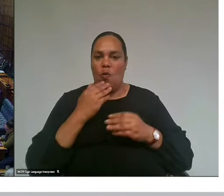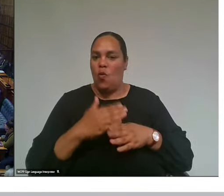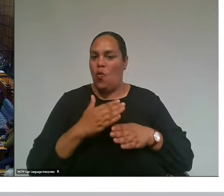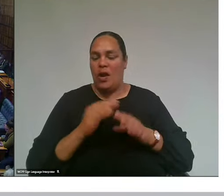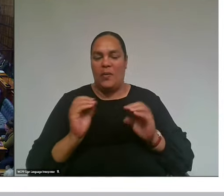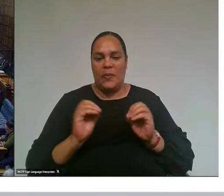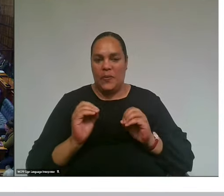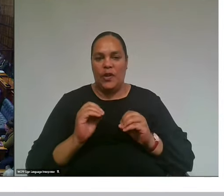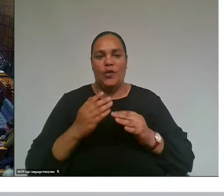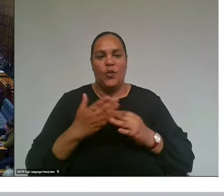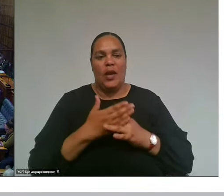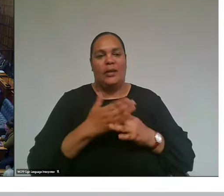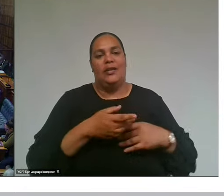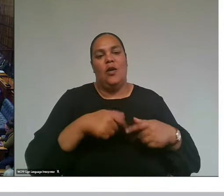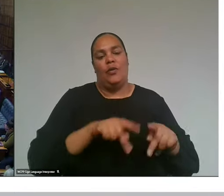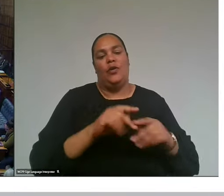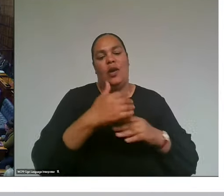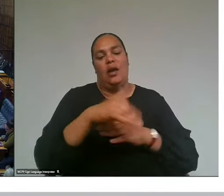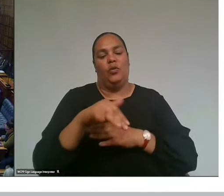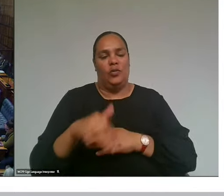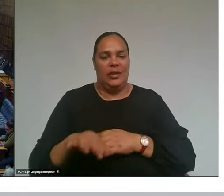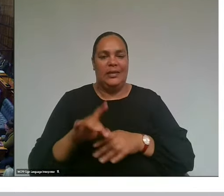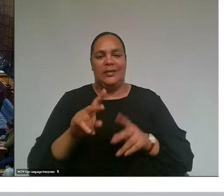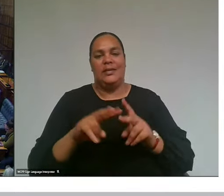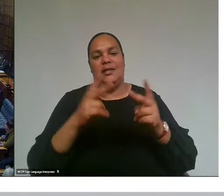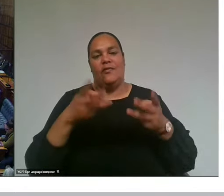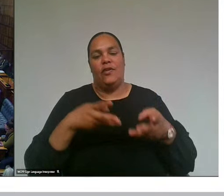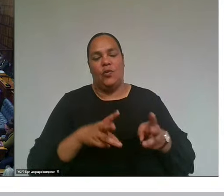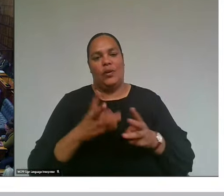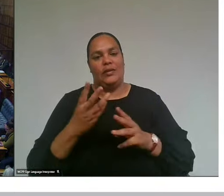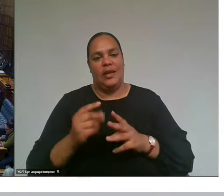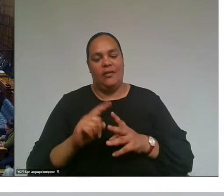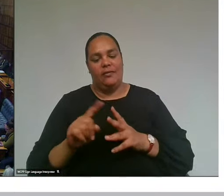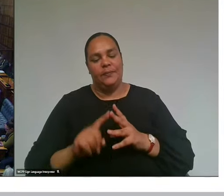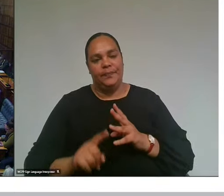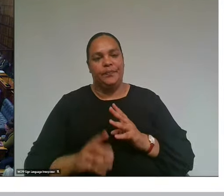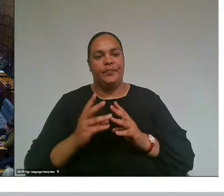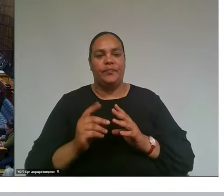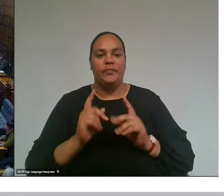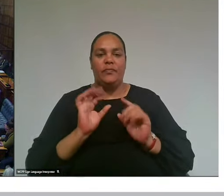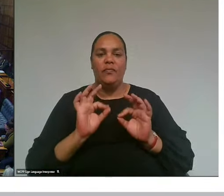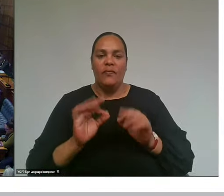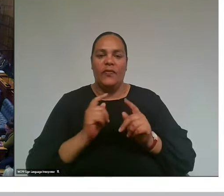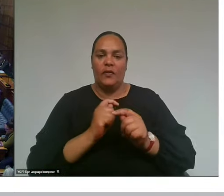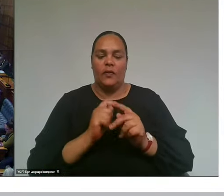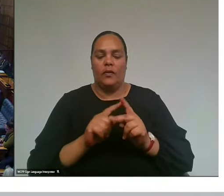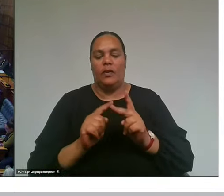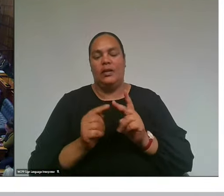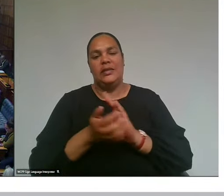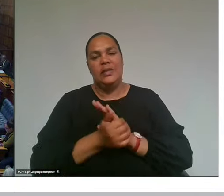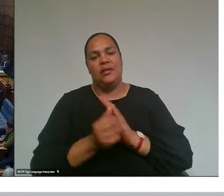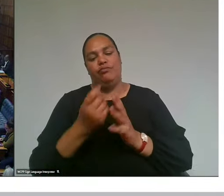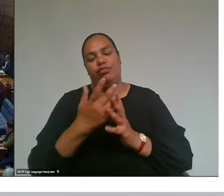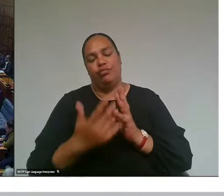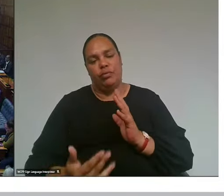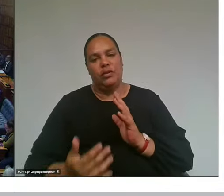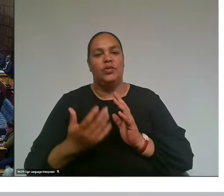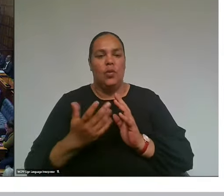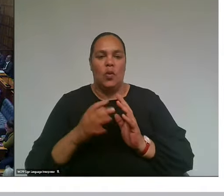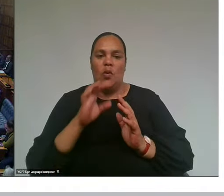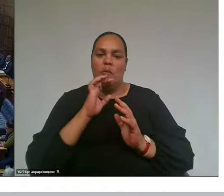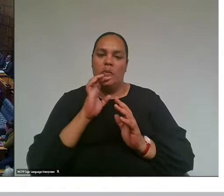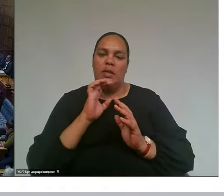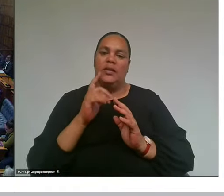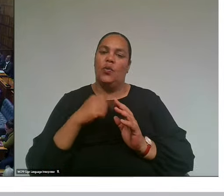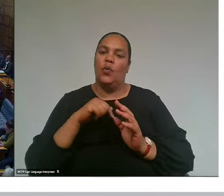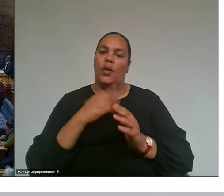the township to access opportunities outside and that's different ways there's the decent transport skills and stuff like that so basically in terms of